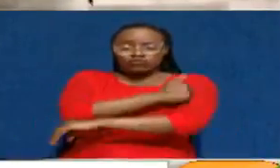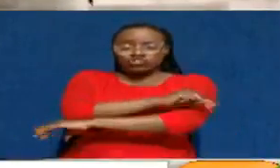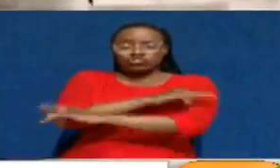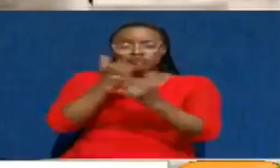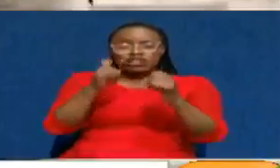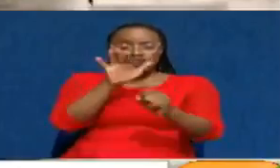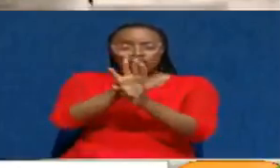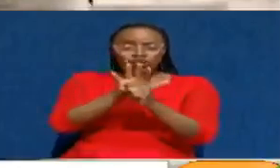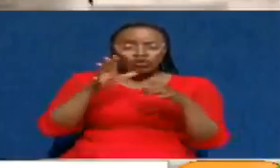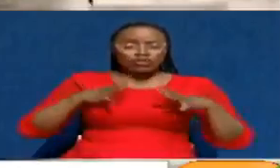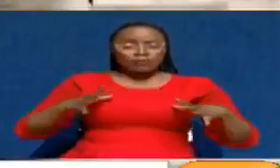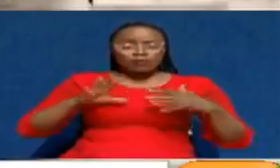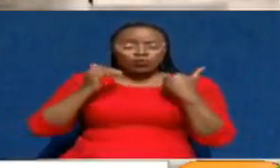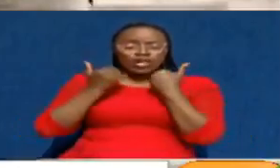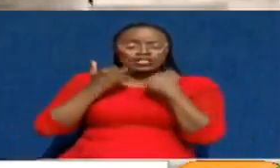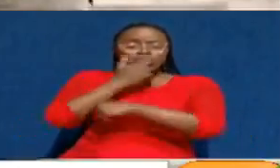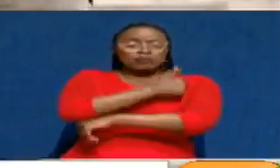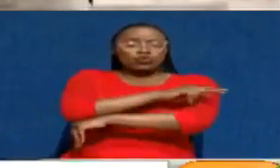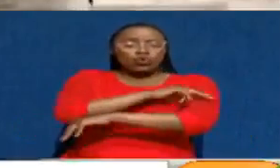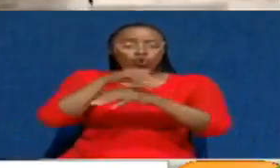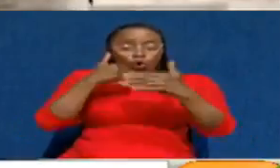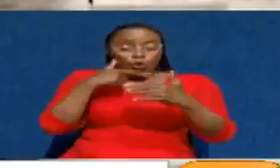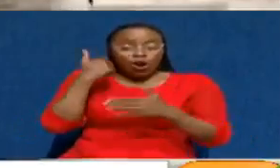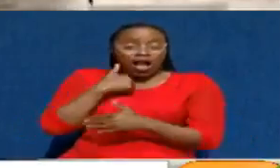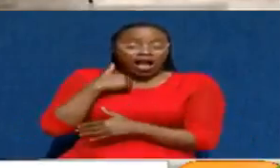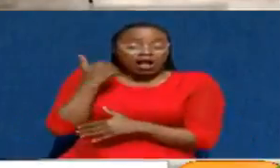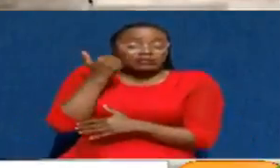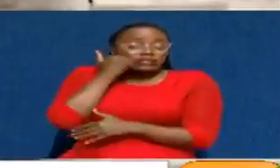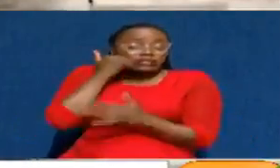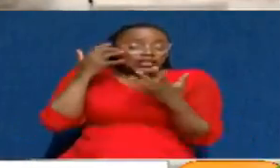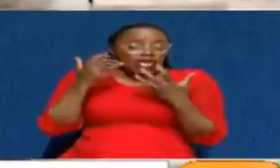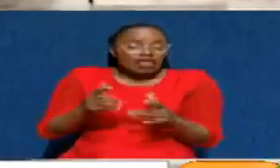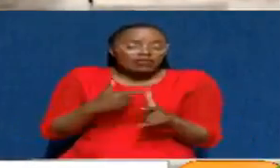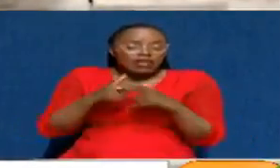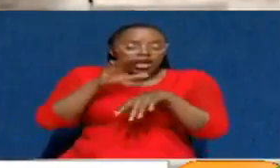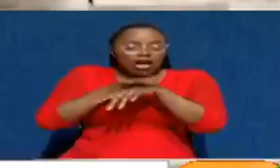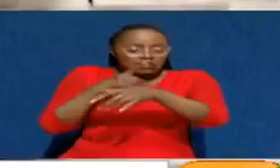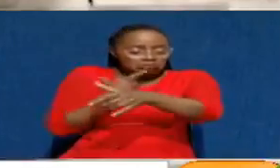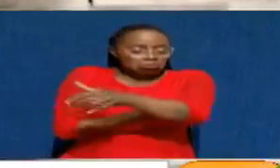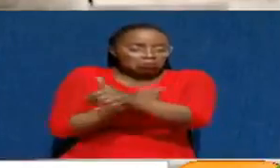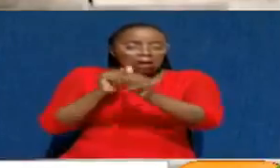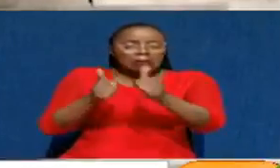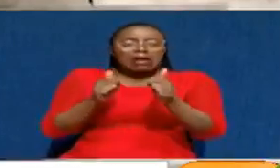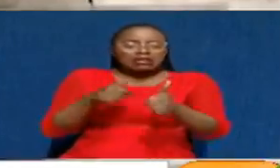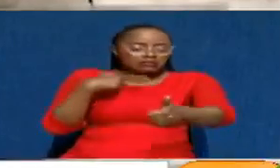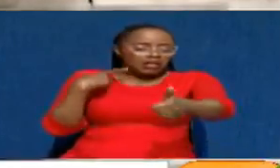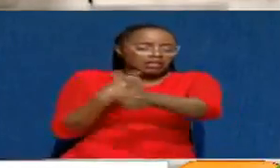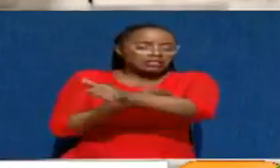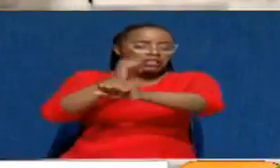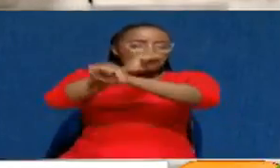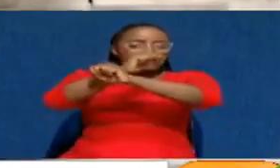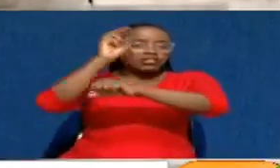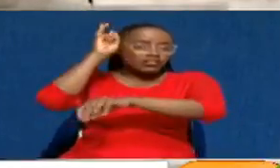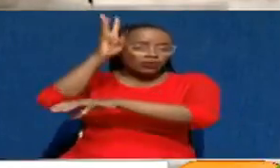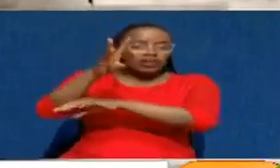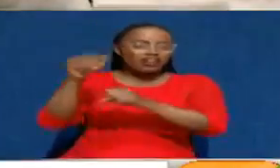now, most of those who are admitted or who've gotten very severe disease have not received the vaccine. So vaccine will protect.